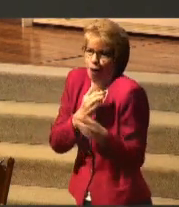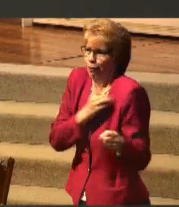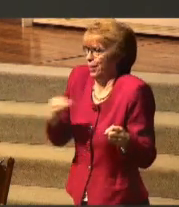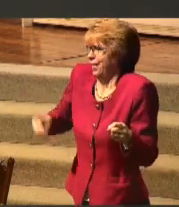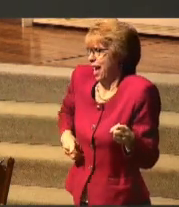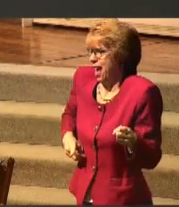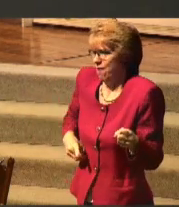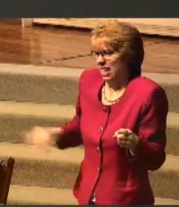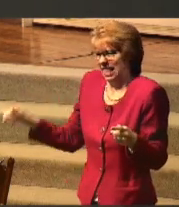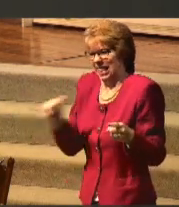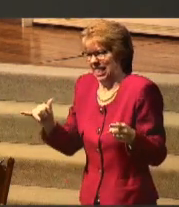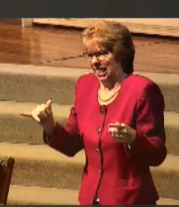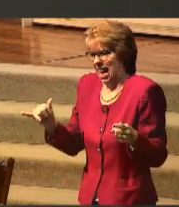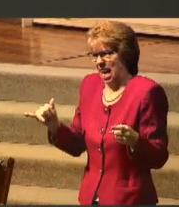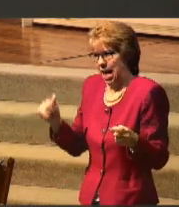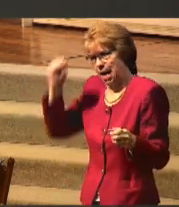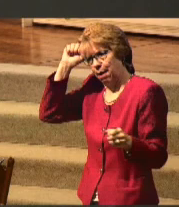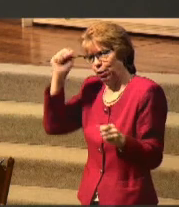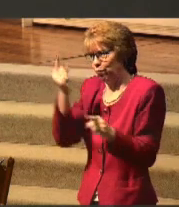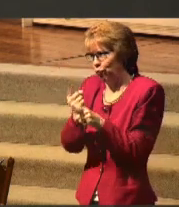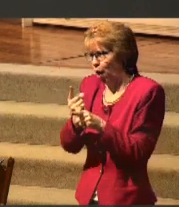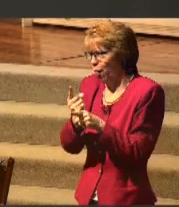as his own soul.